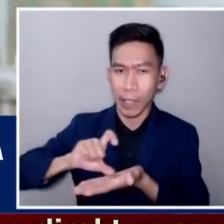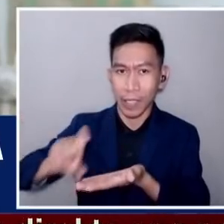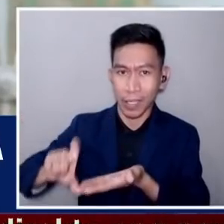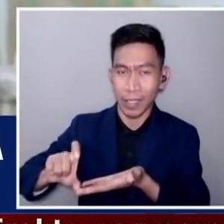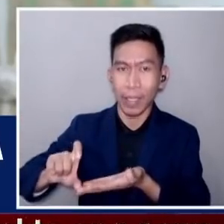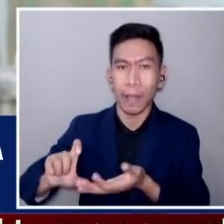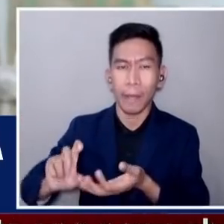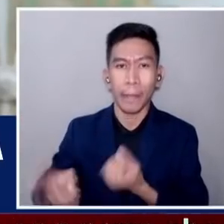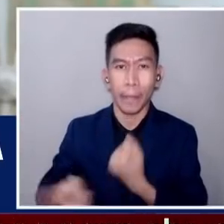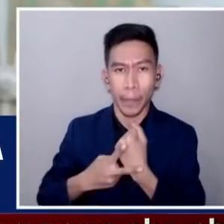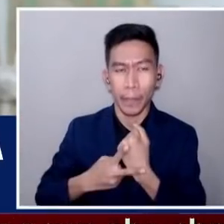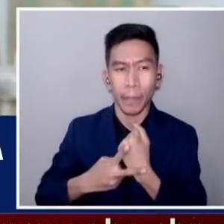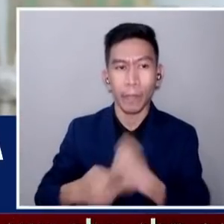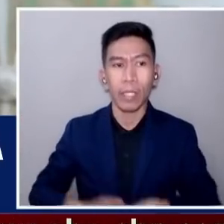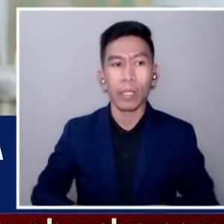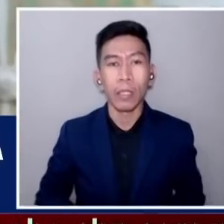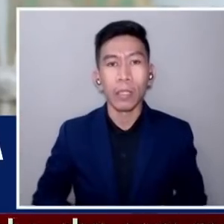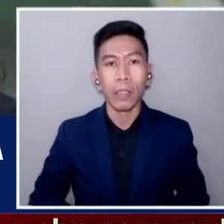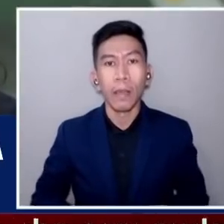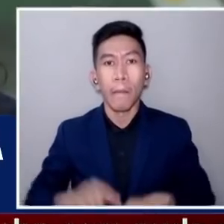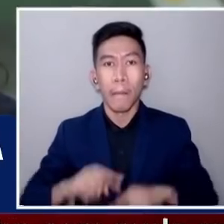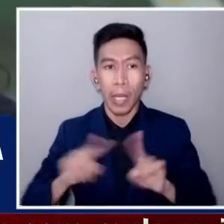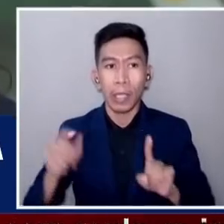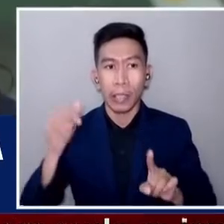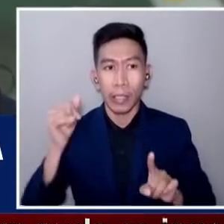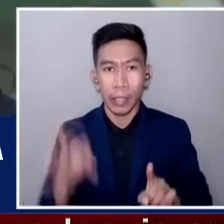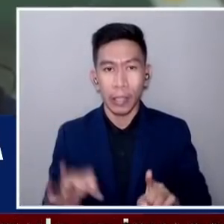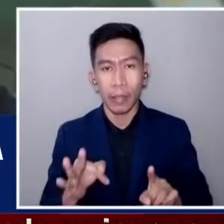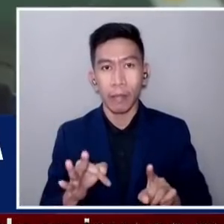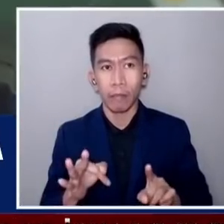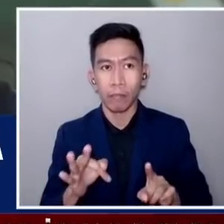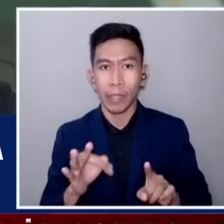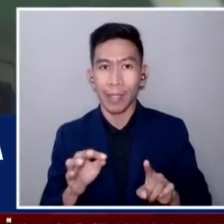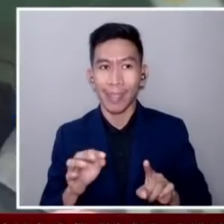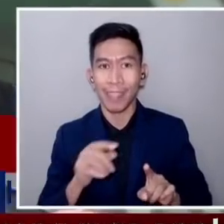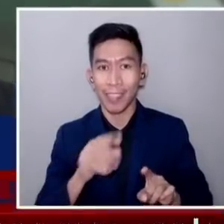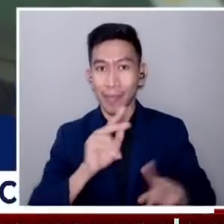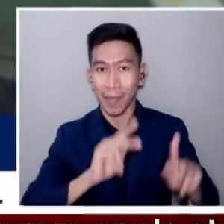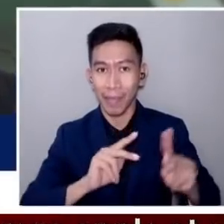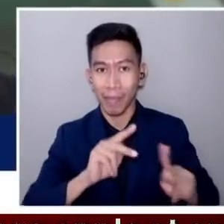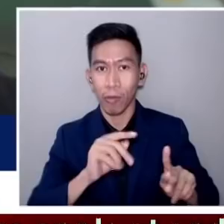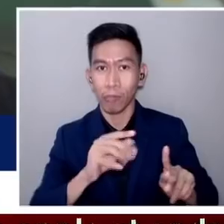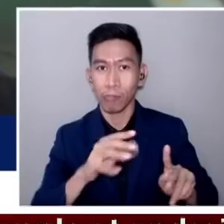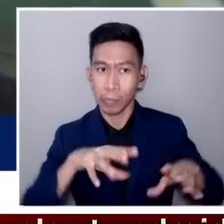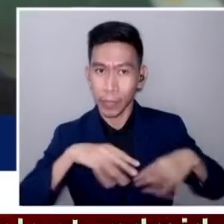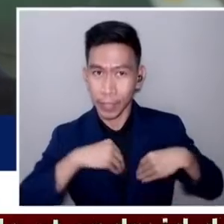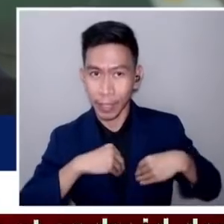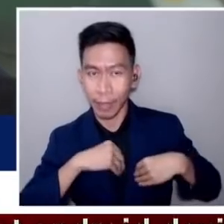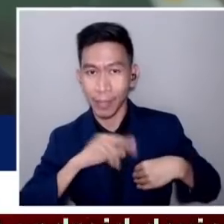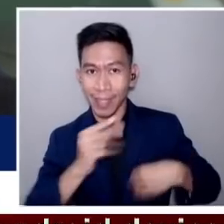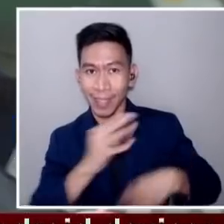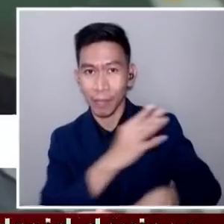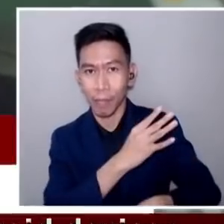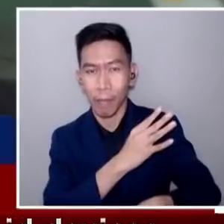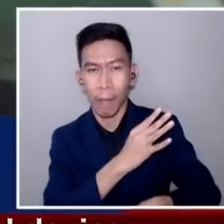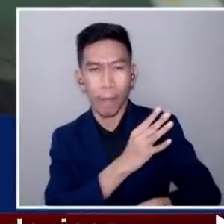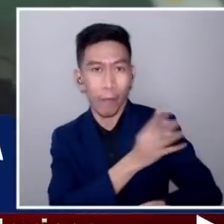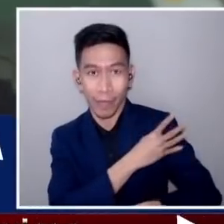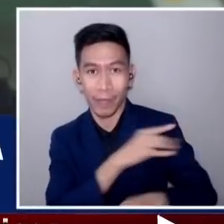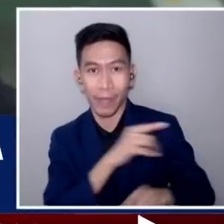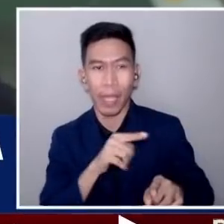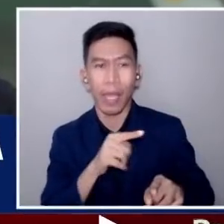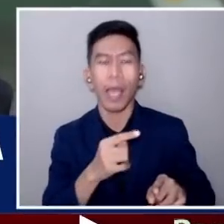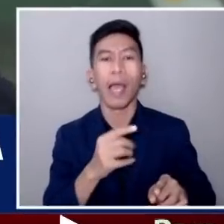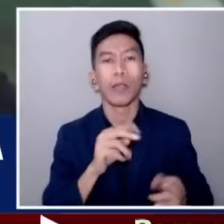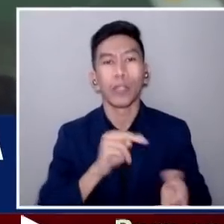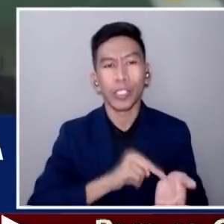na non-immunocompromised healthcare workers, as far as the safety of the vaccine is concerned, it has been approved pa, again, as you